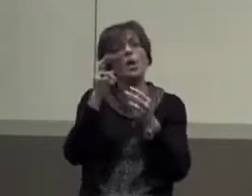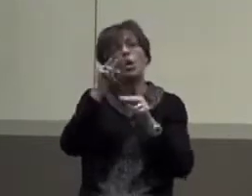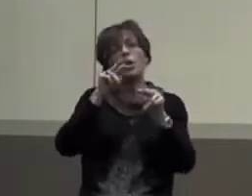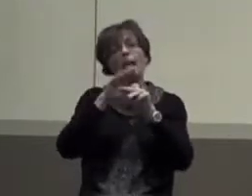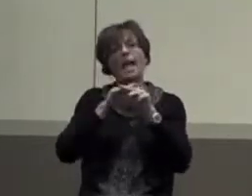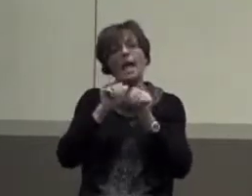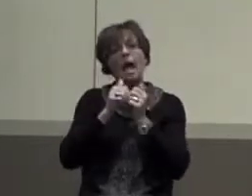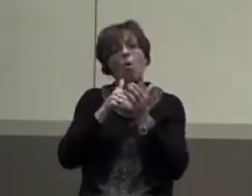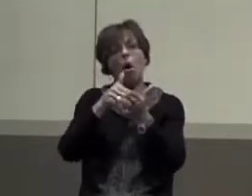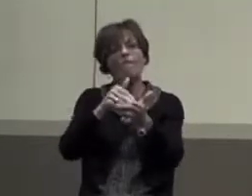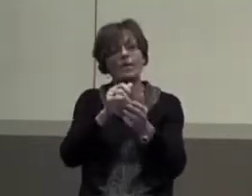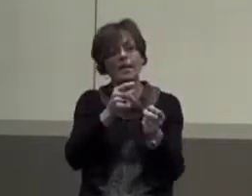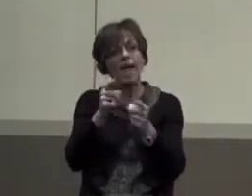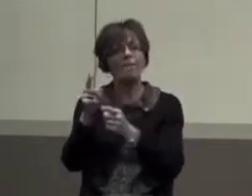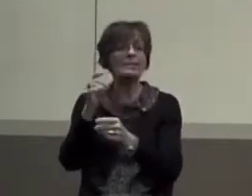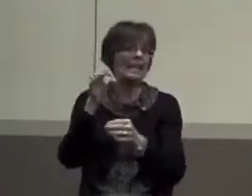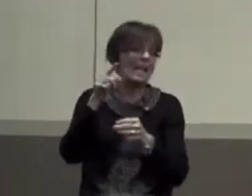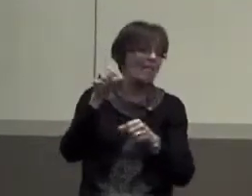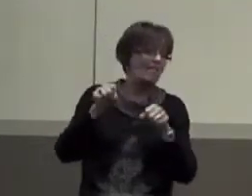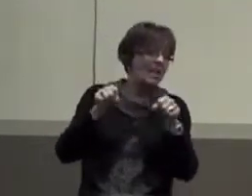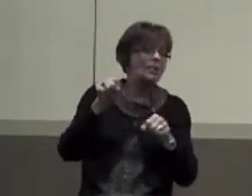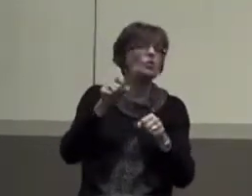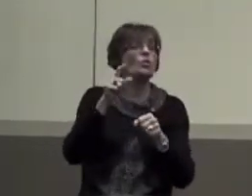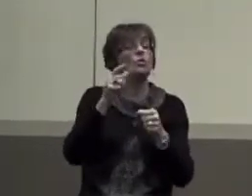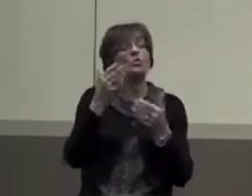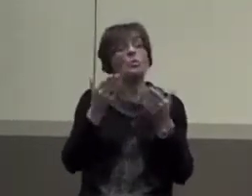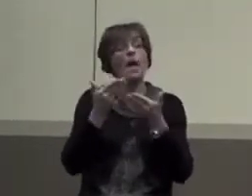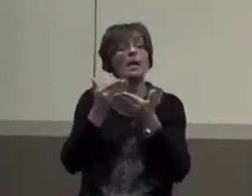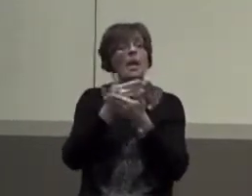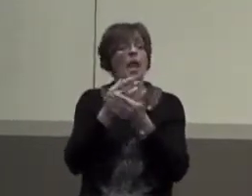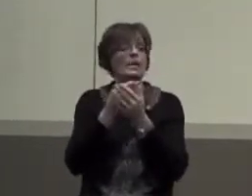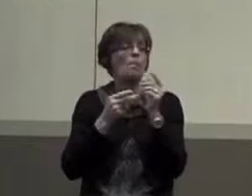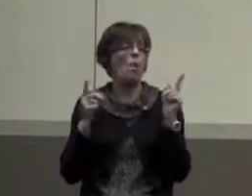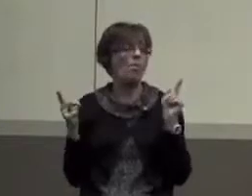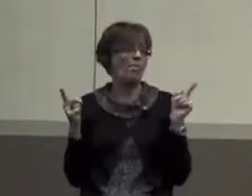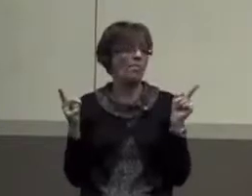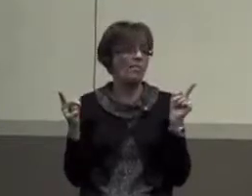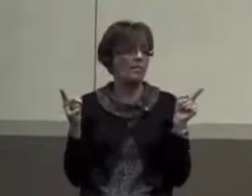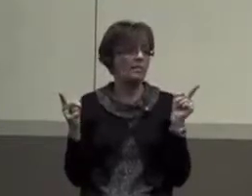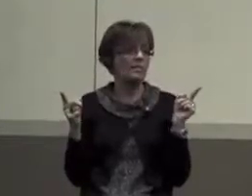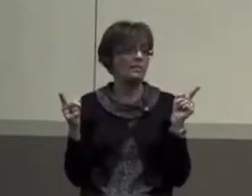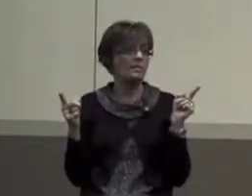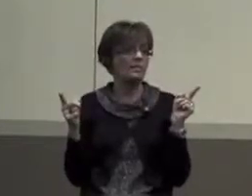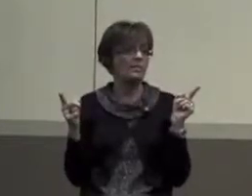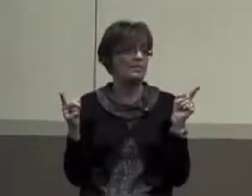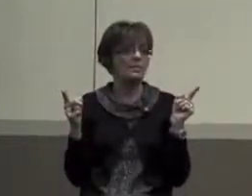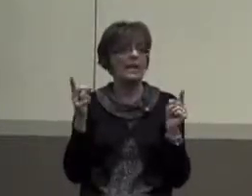not sure, you might collect both and see.